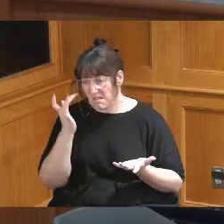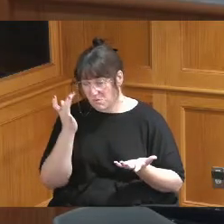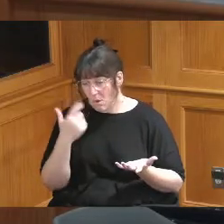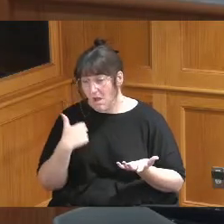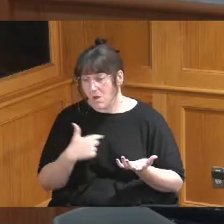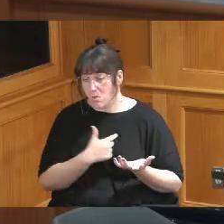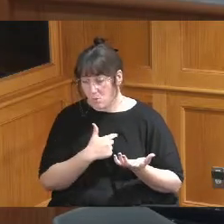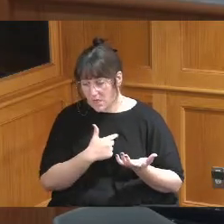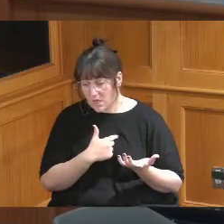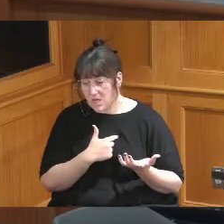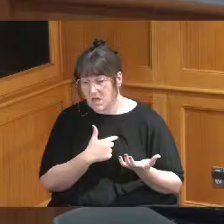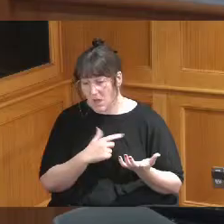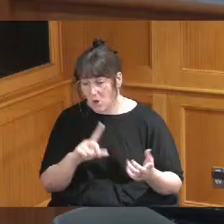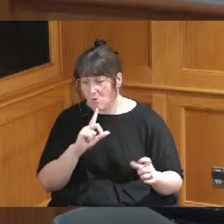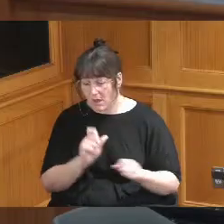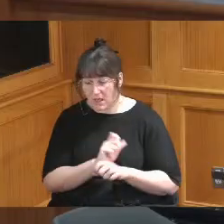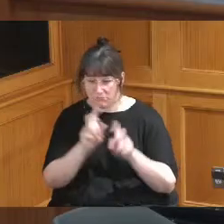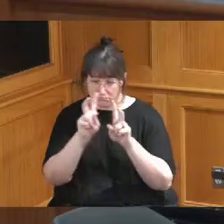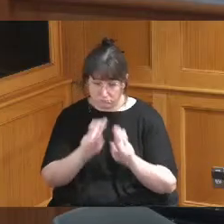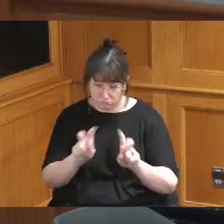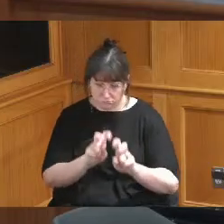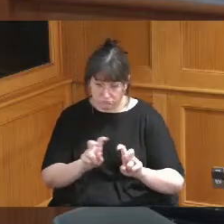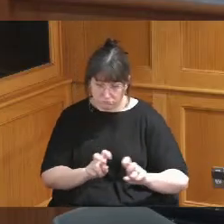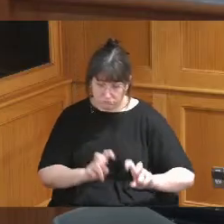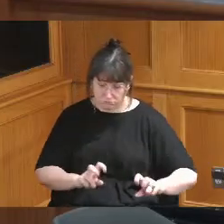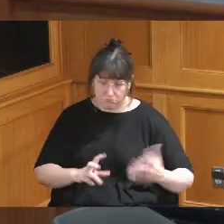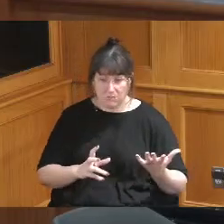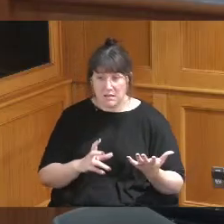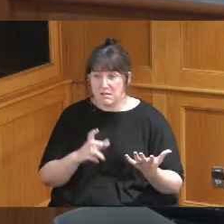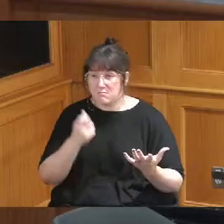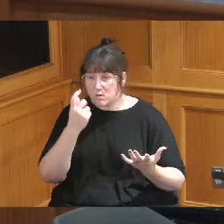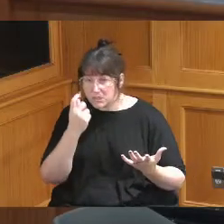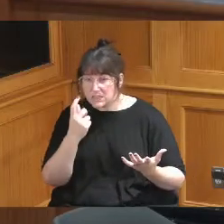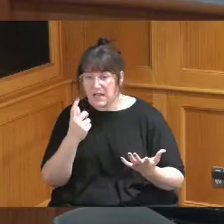ability to really take a look at it, even though it's only been